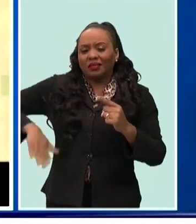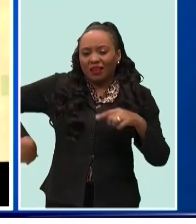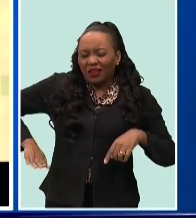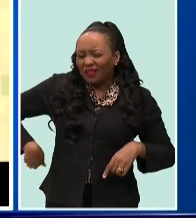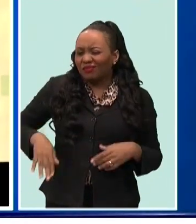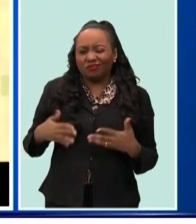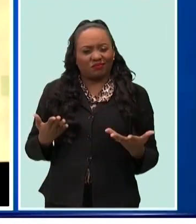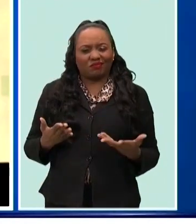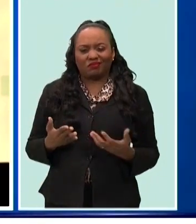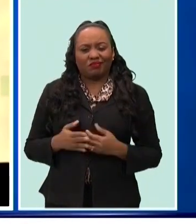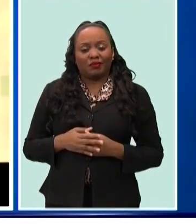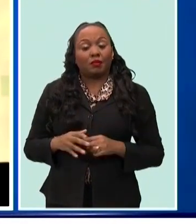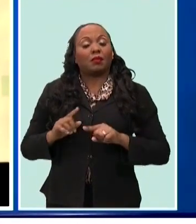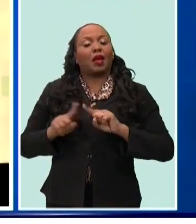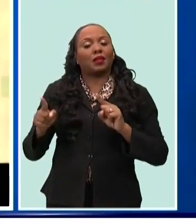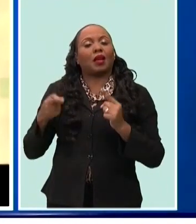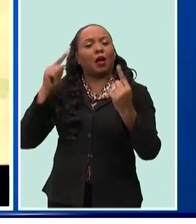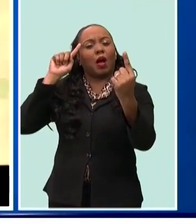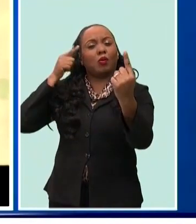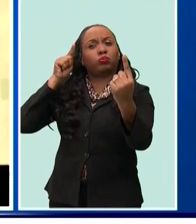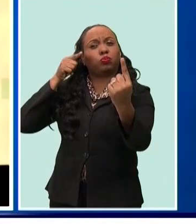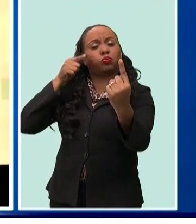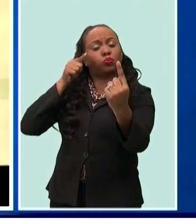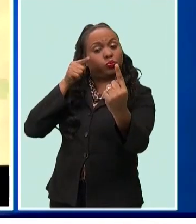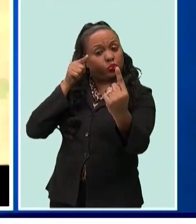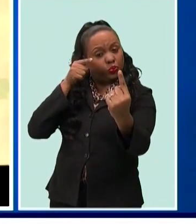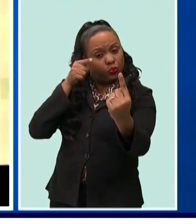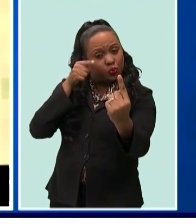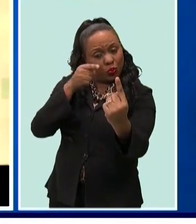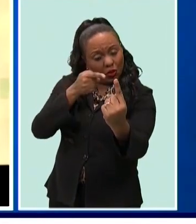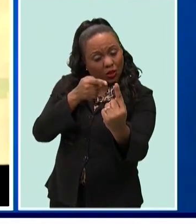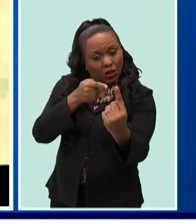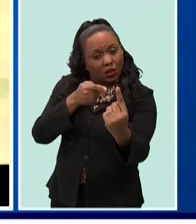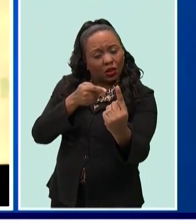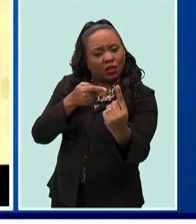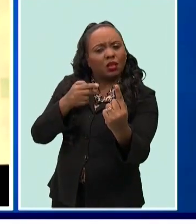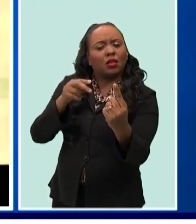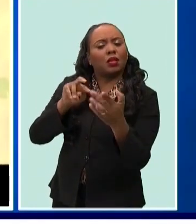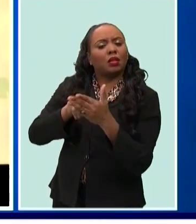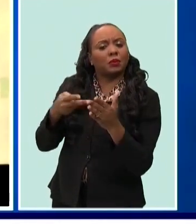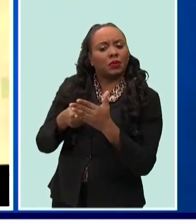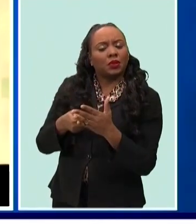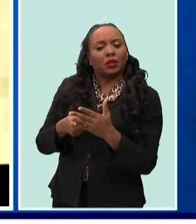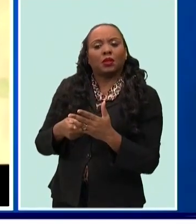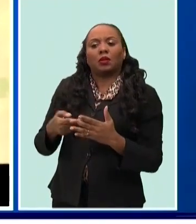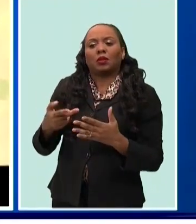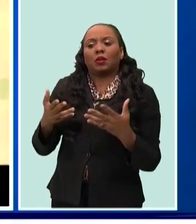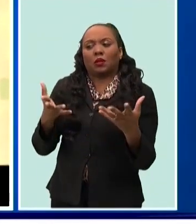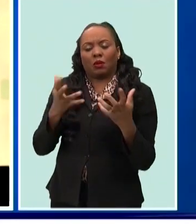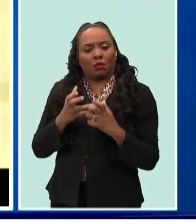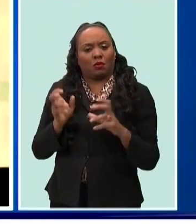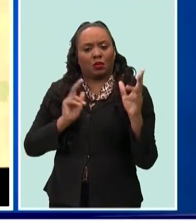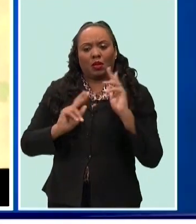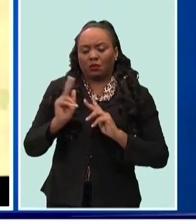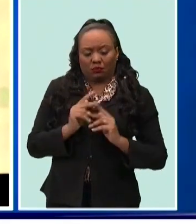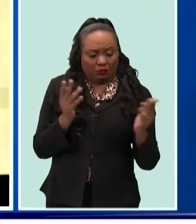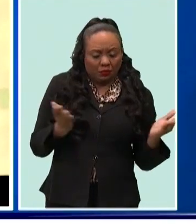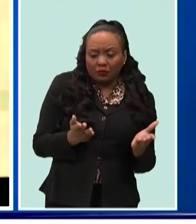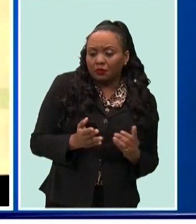from. But we are on that right road. And that right road means attracting persons both